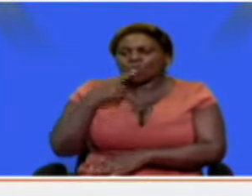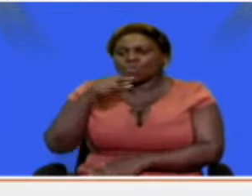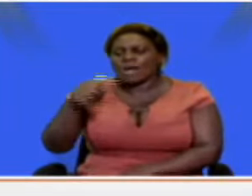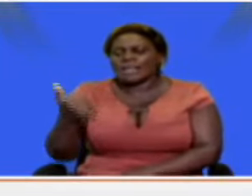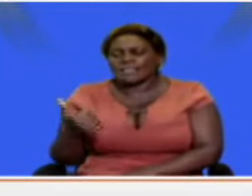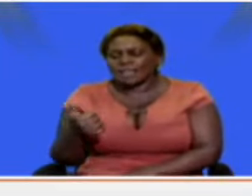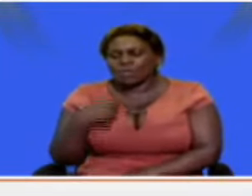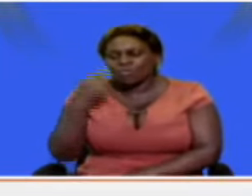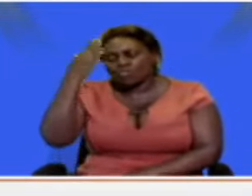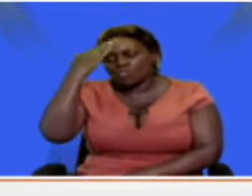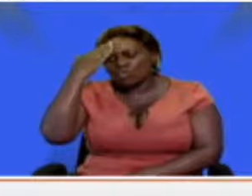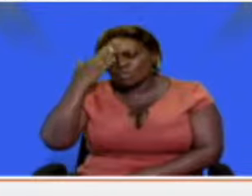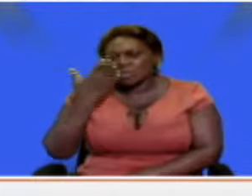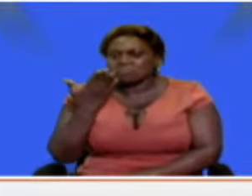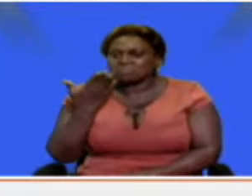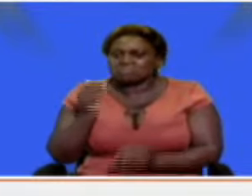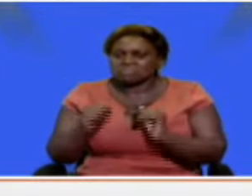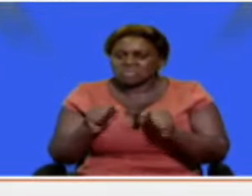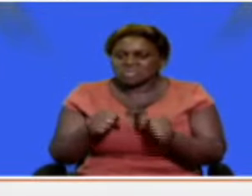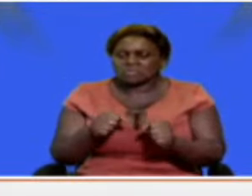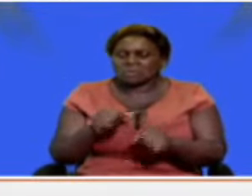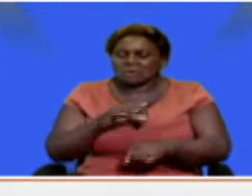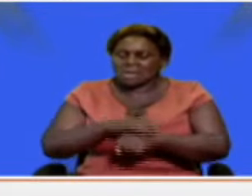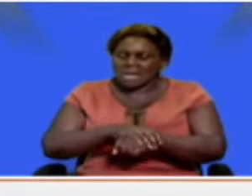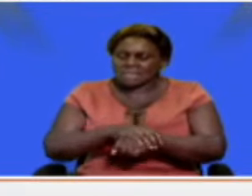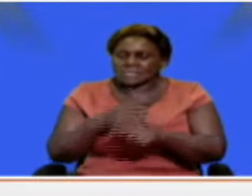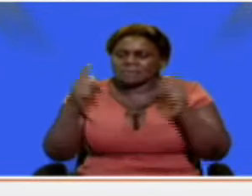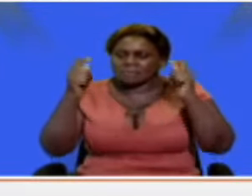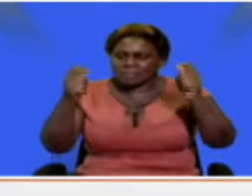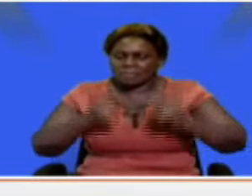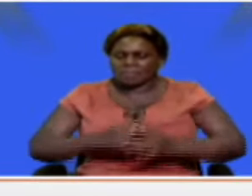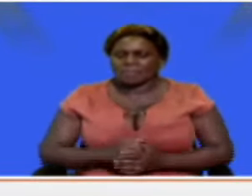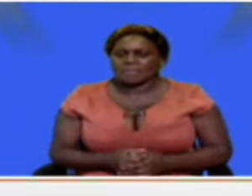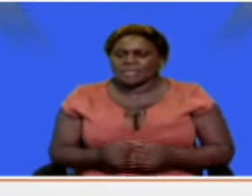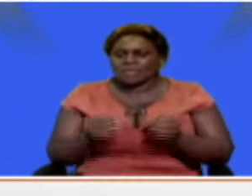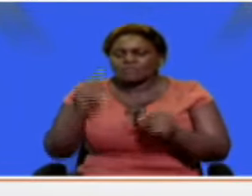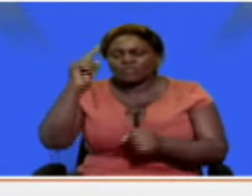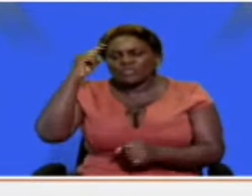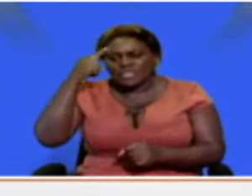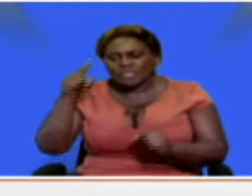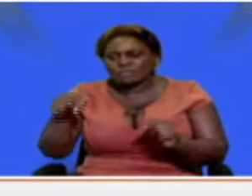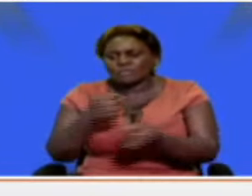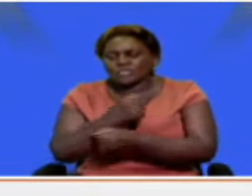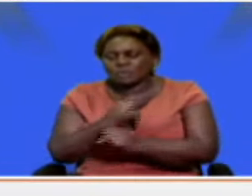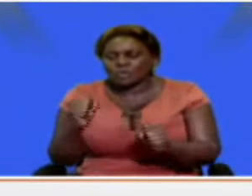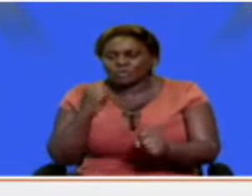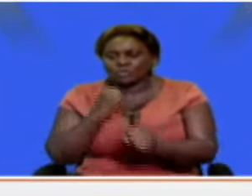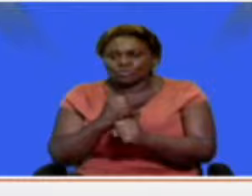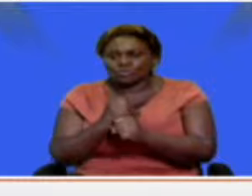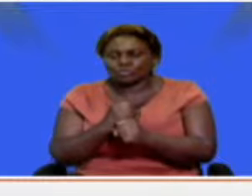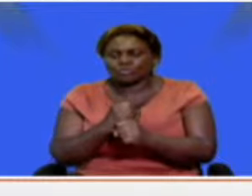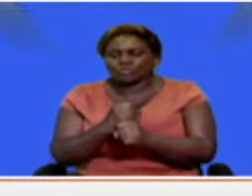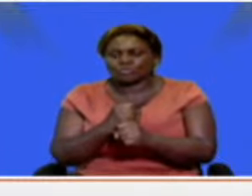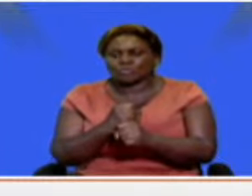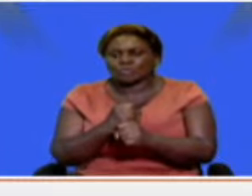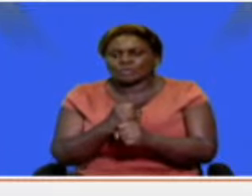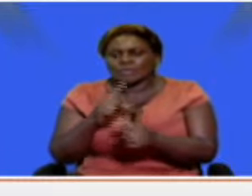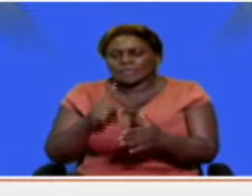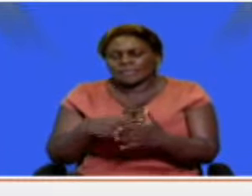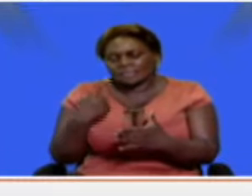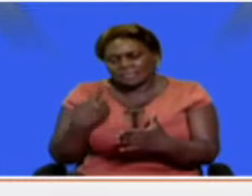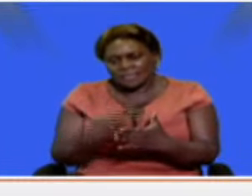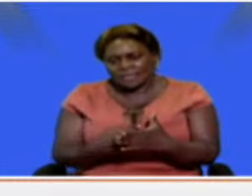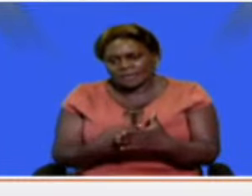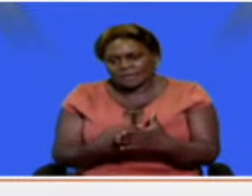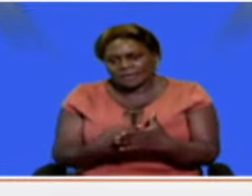knows? Yeah? You might start building a brand there. And if you think that you cannot dance on that stage, then and there